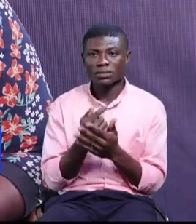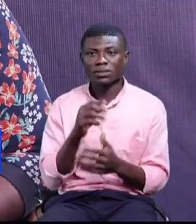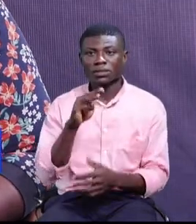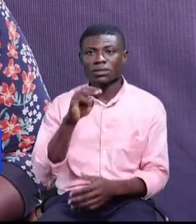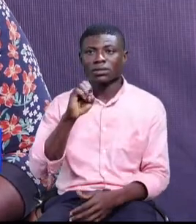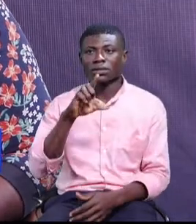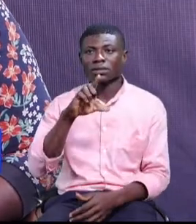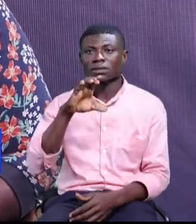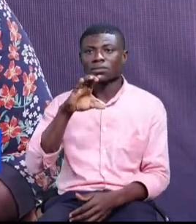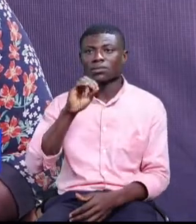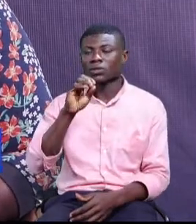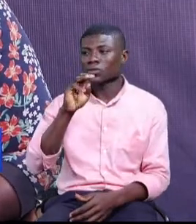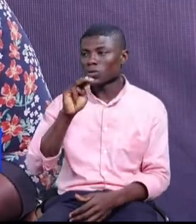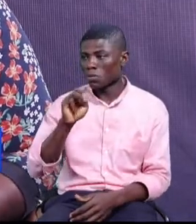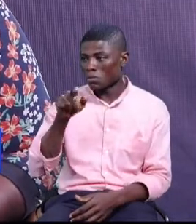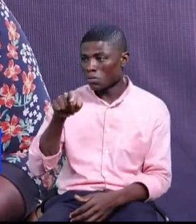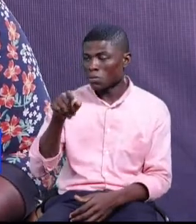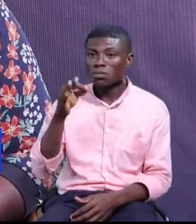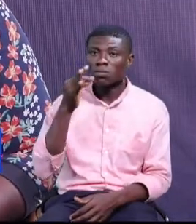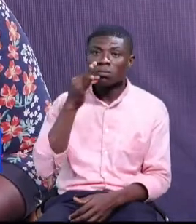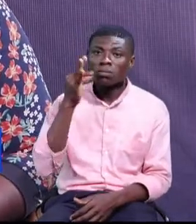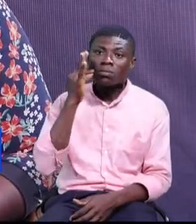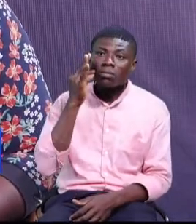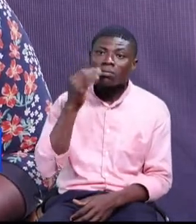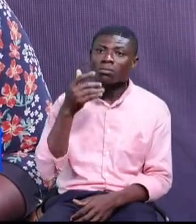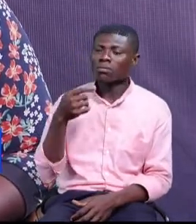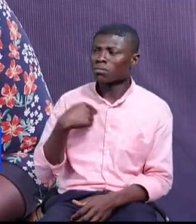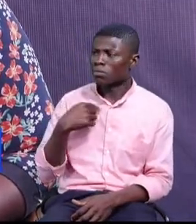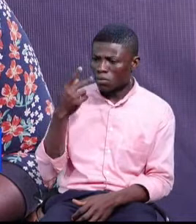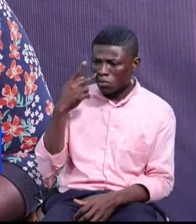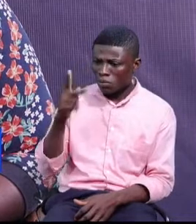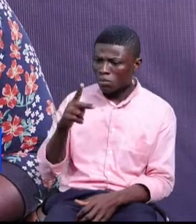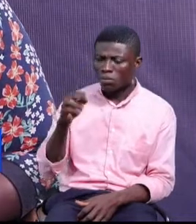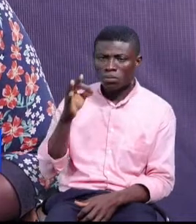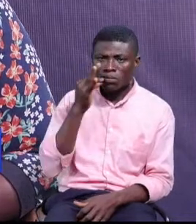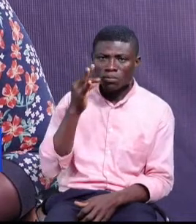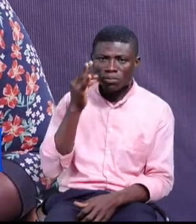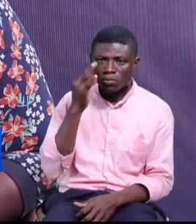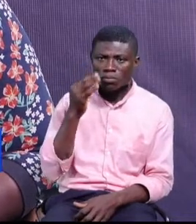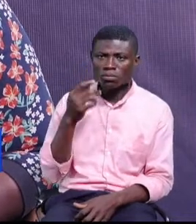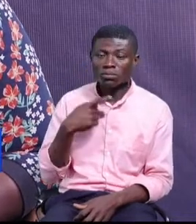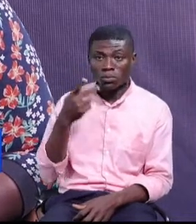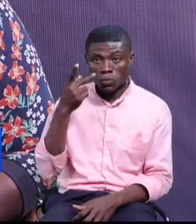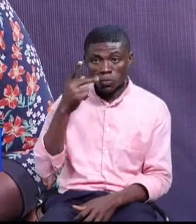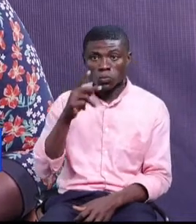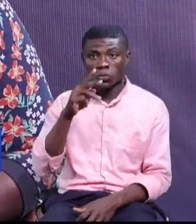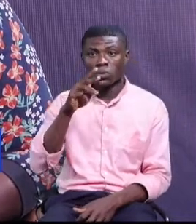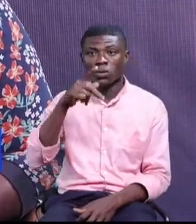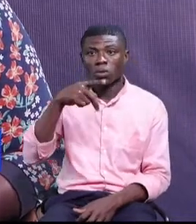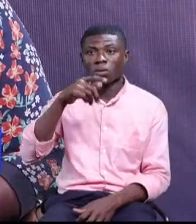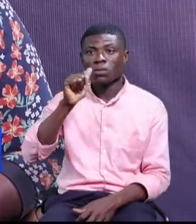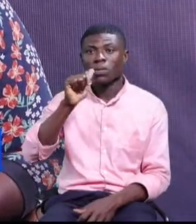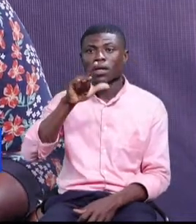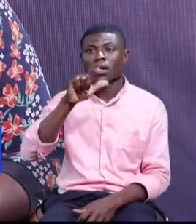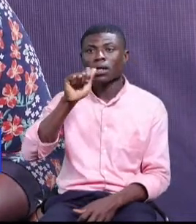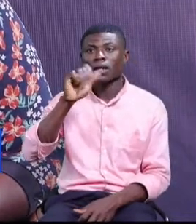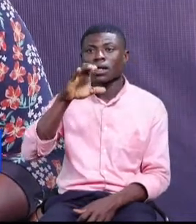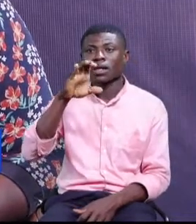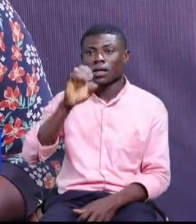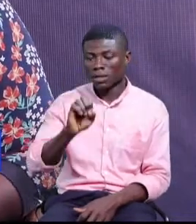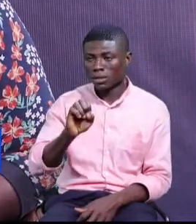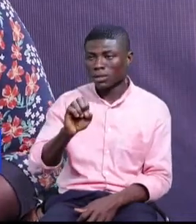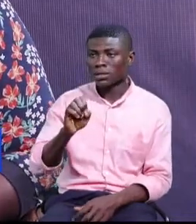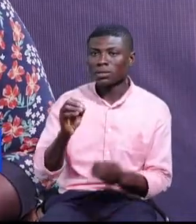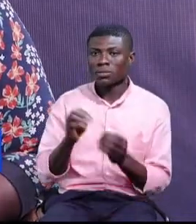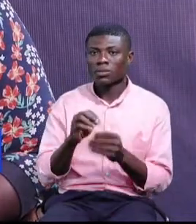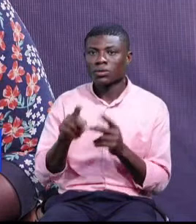is doing great. Palace is doing, I saw Melcom is doing great. Palace is doing wonderful. A lot of them